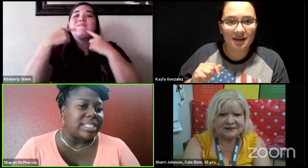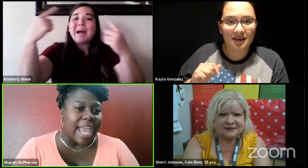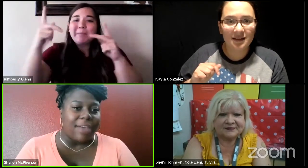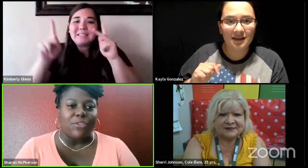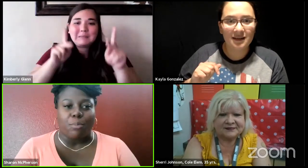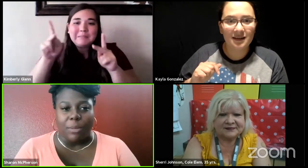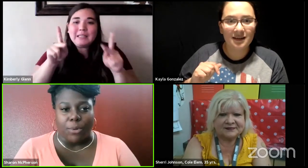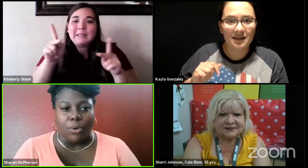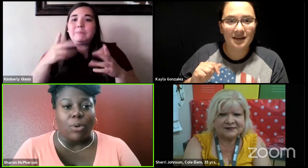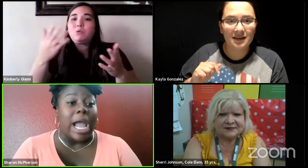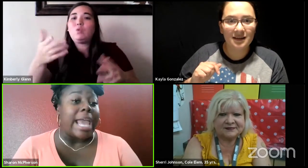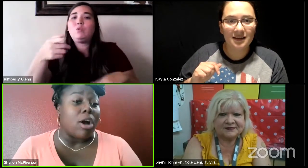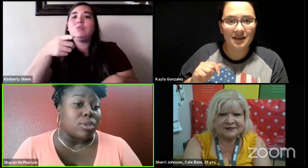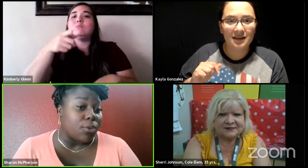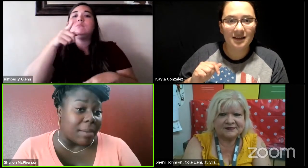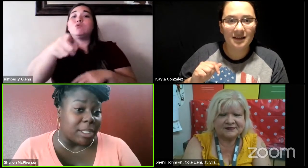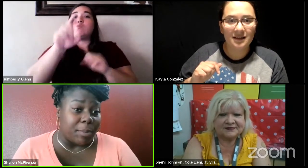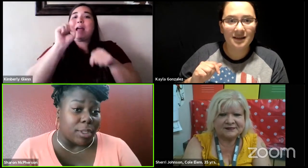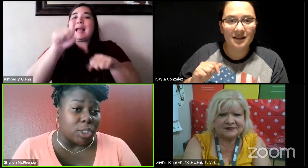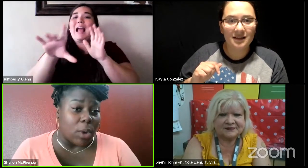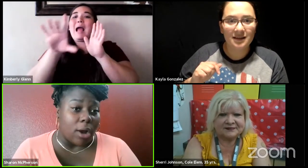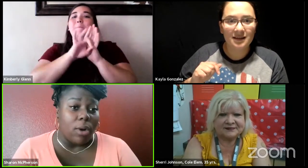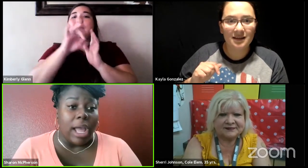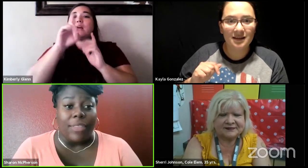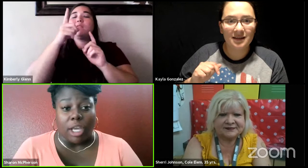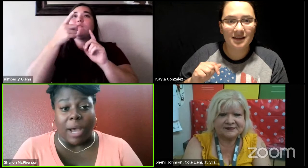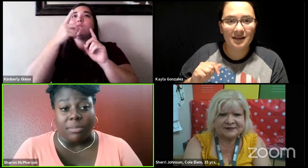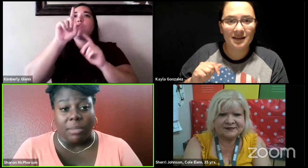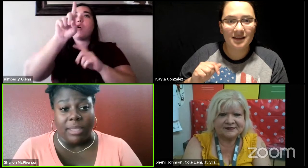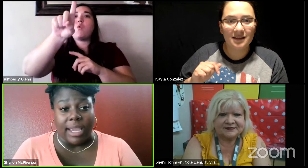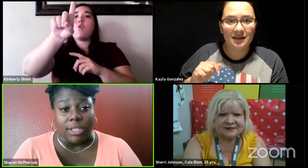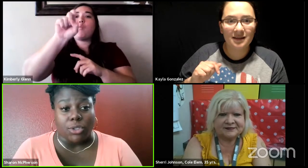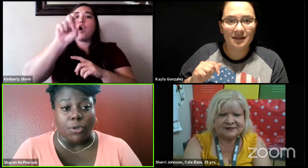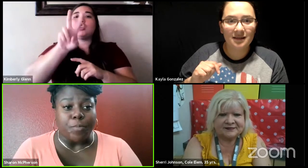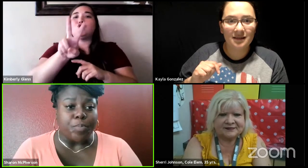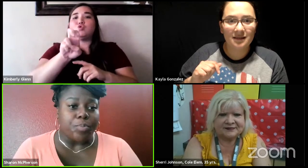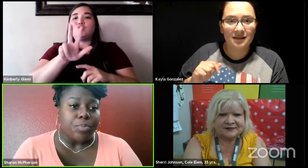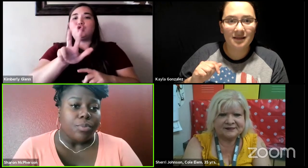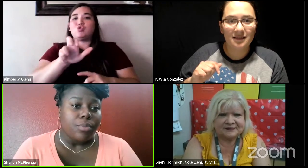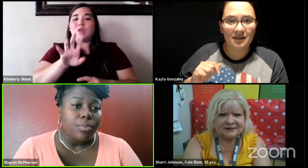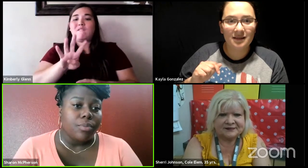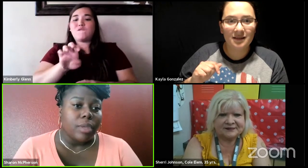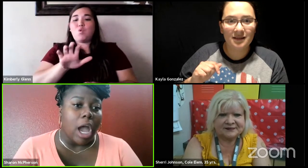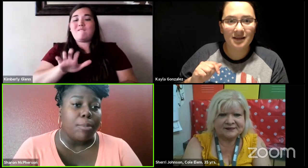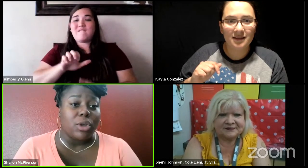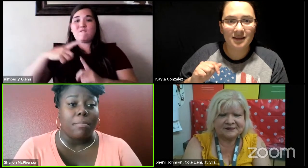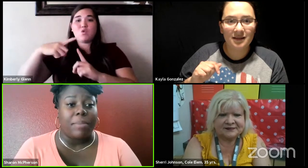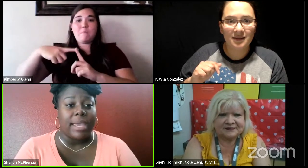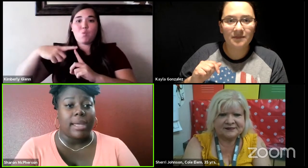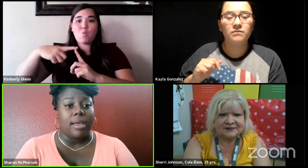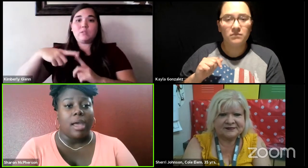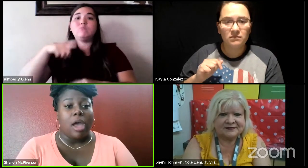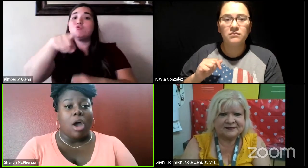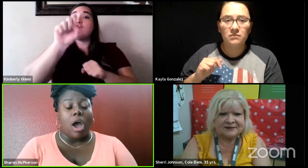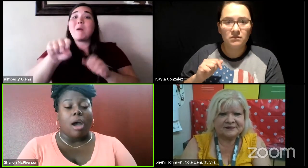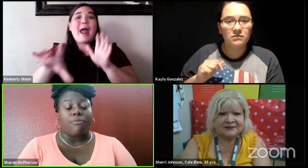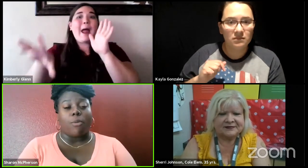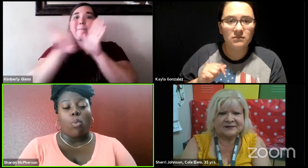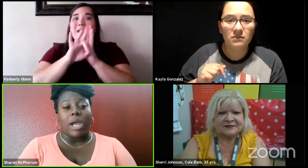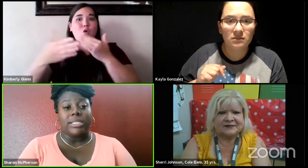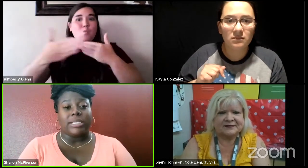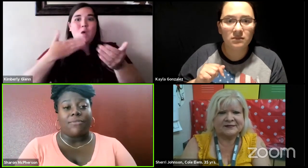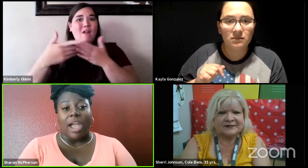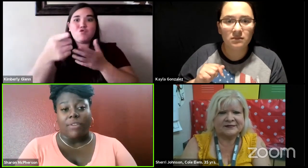There's different staff, different people, and also famous people as well that could possibly be the answer. You can pick